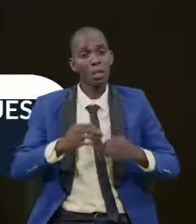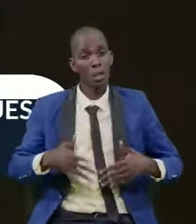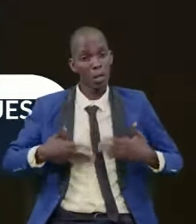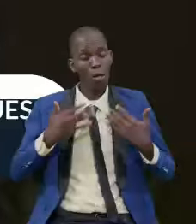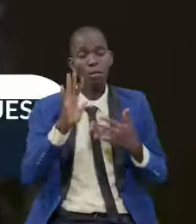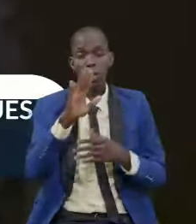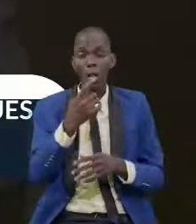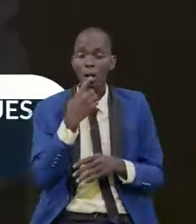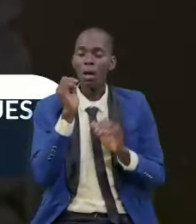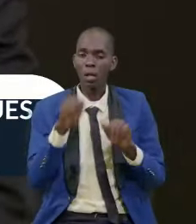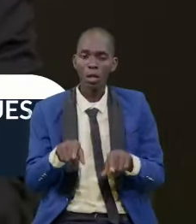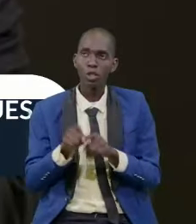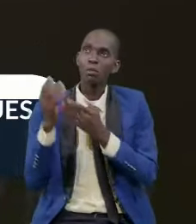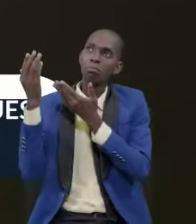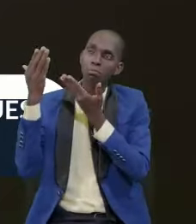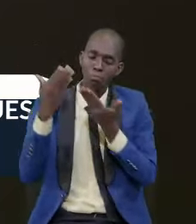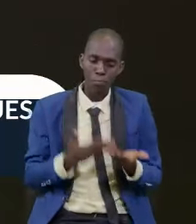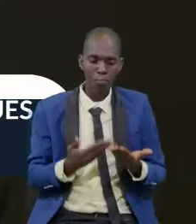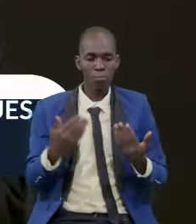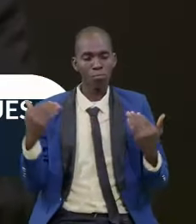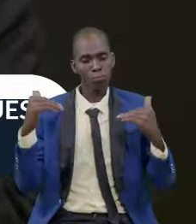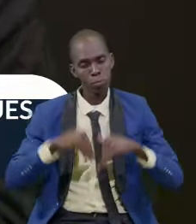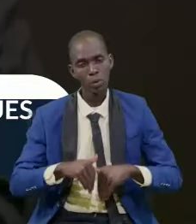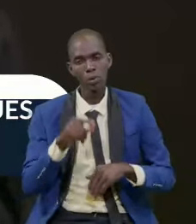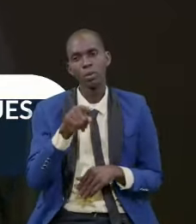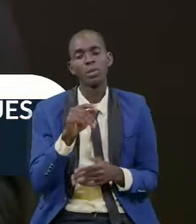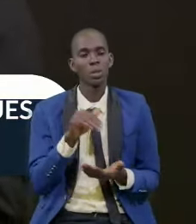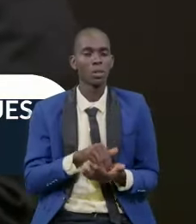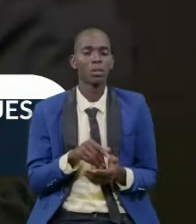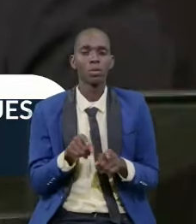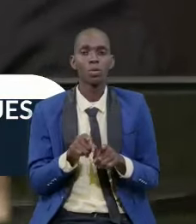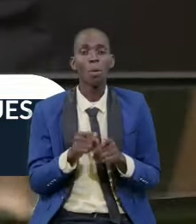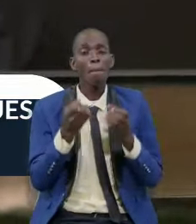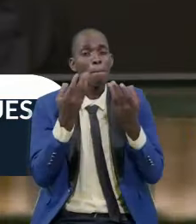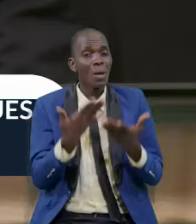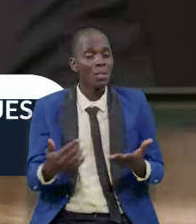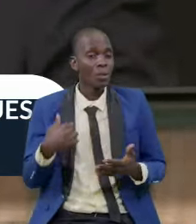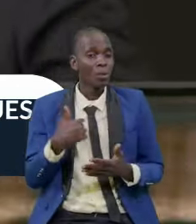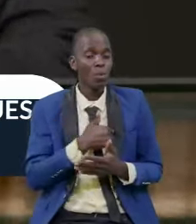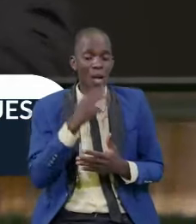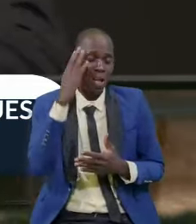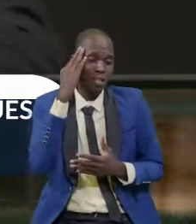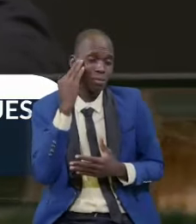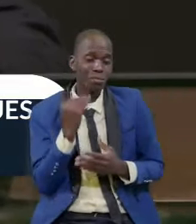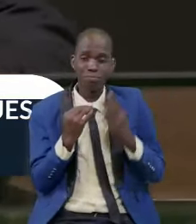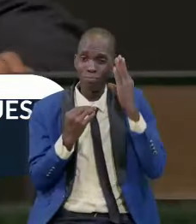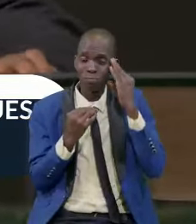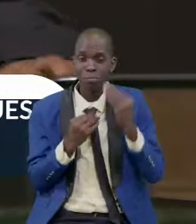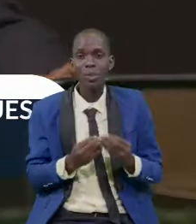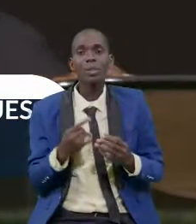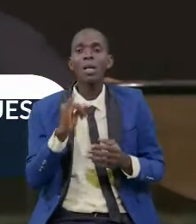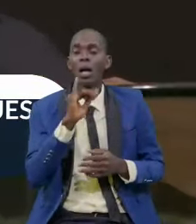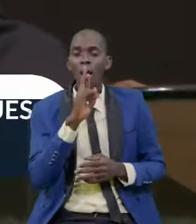you down in life. Many of the things that we experience and that we ourselves bring upon our